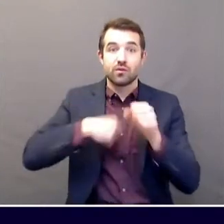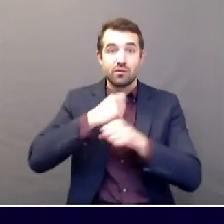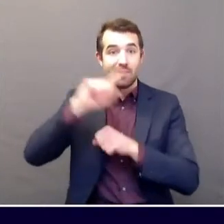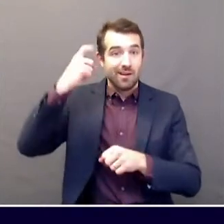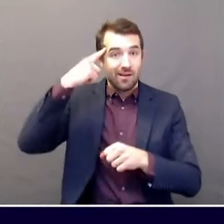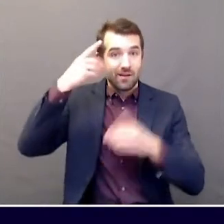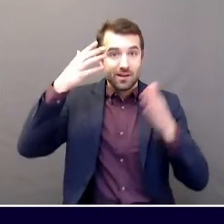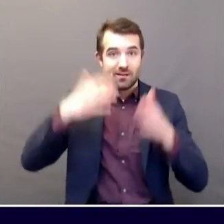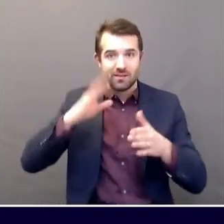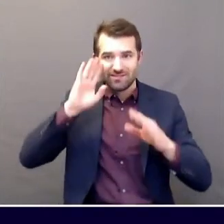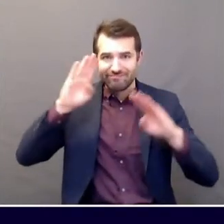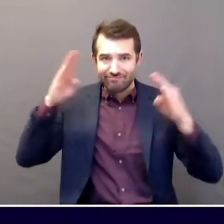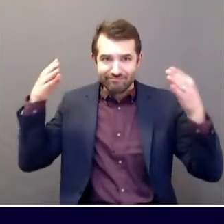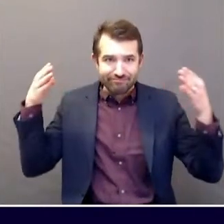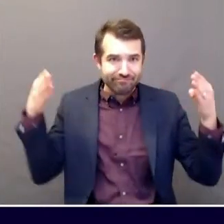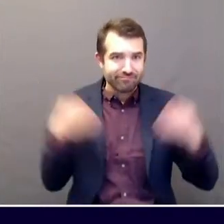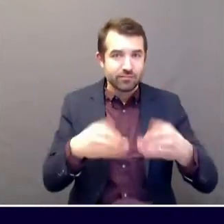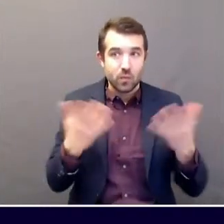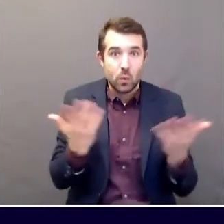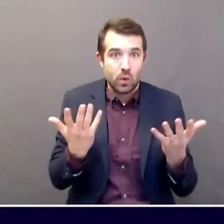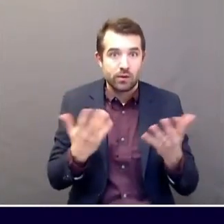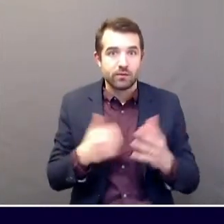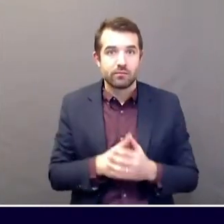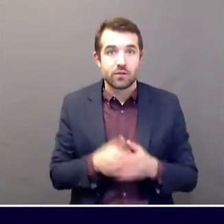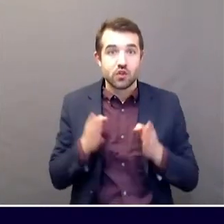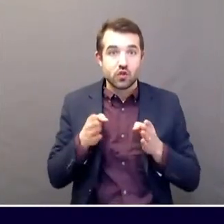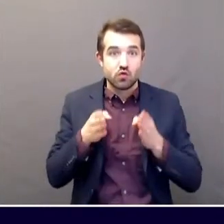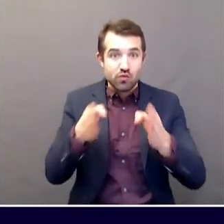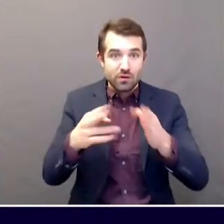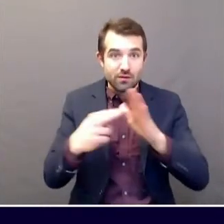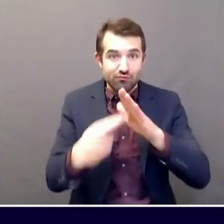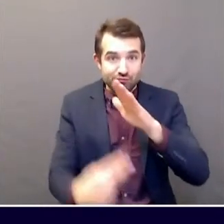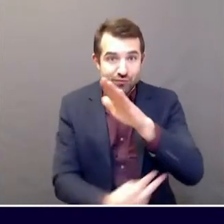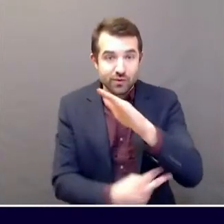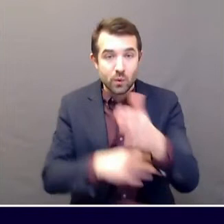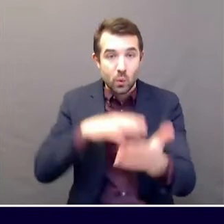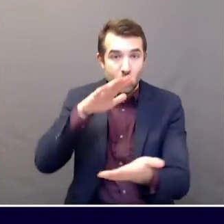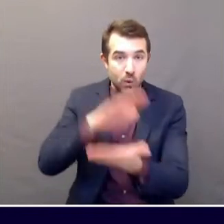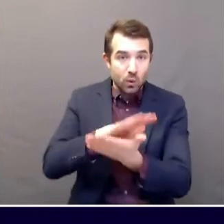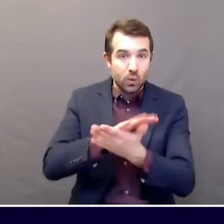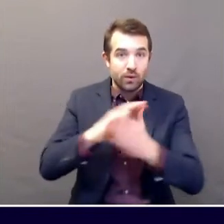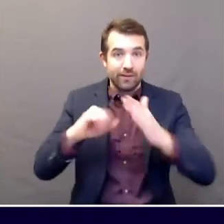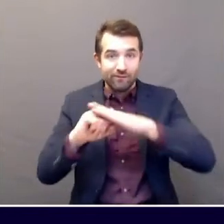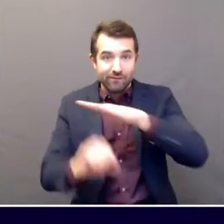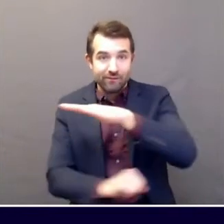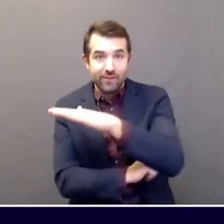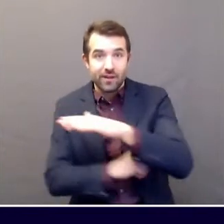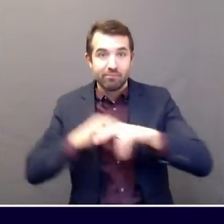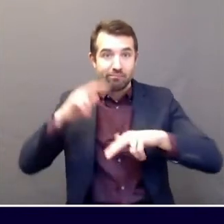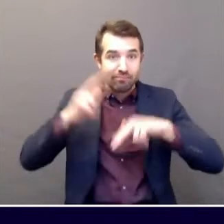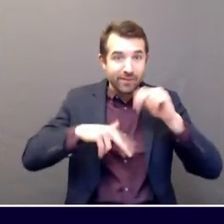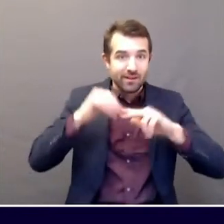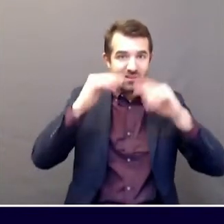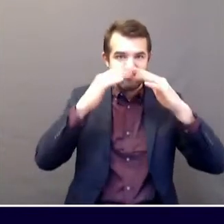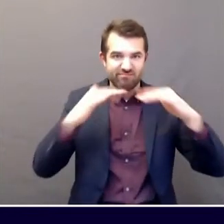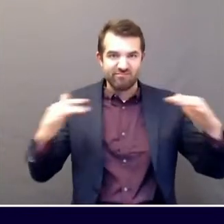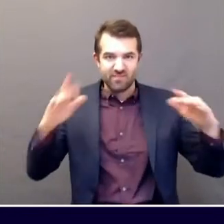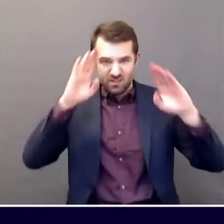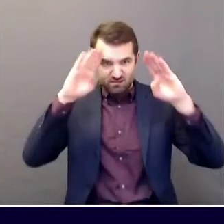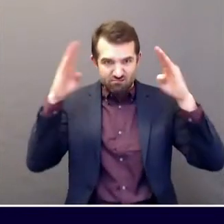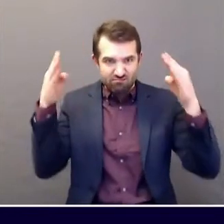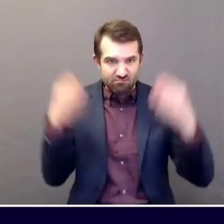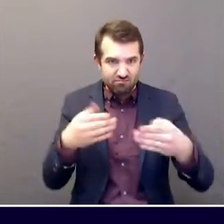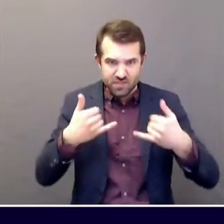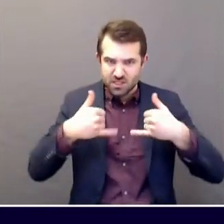obviously. No, we're not going to be borrowing from Peter to pay Paul. I've asked all my department heads to dig deep and look